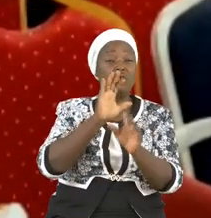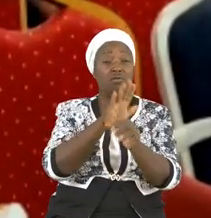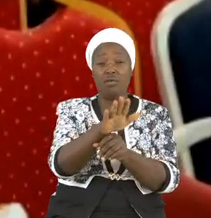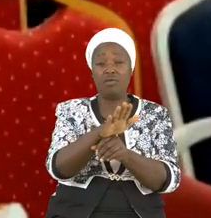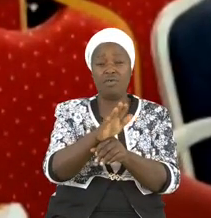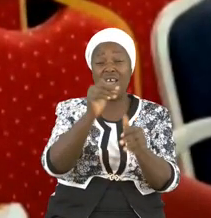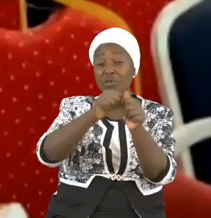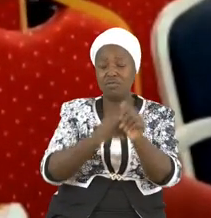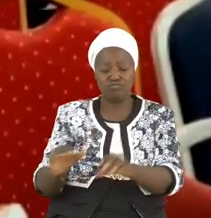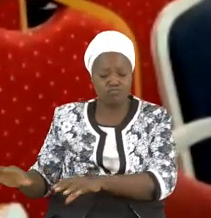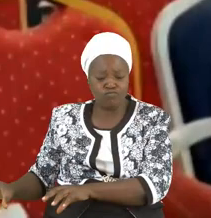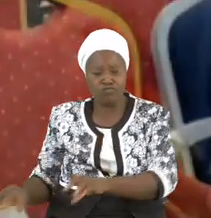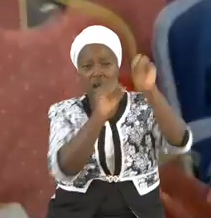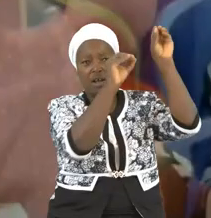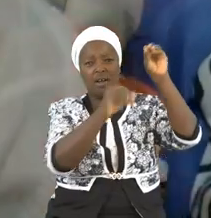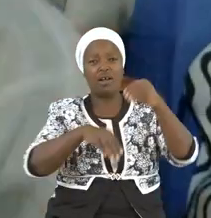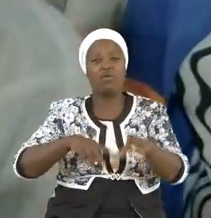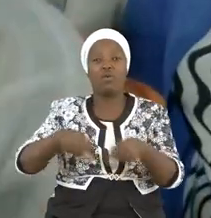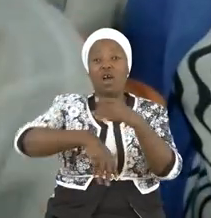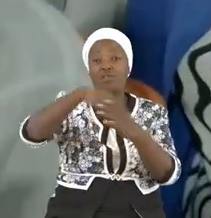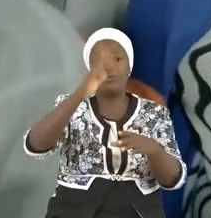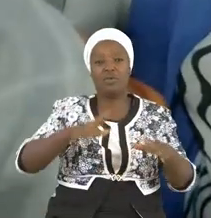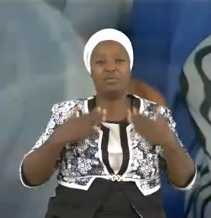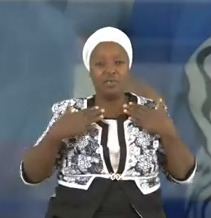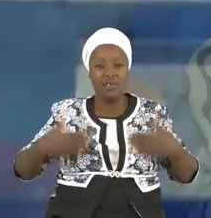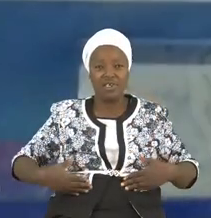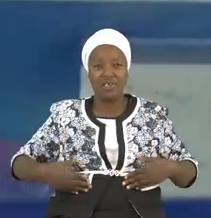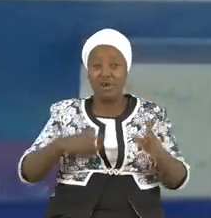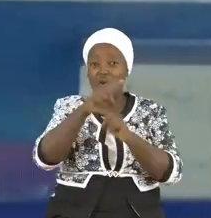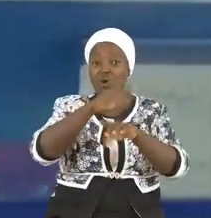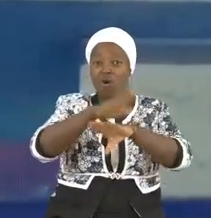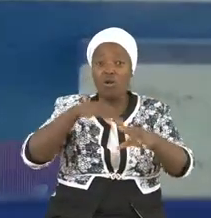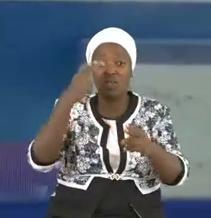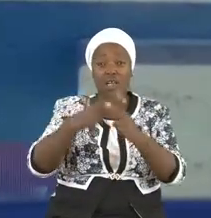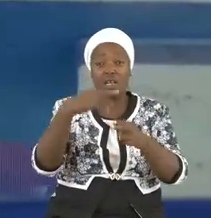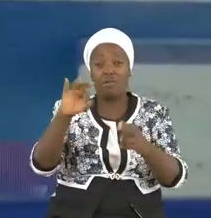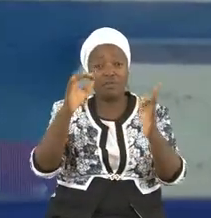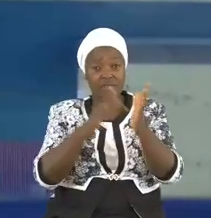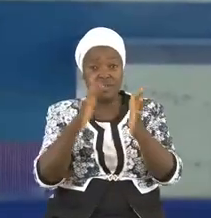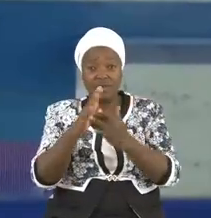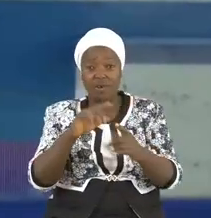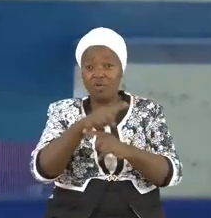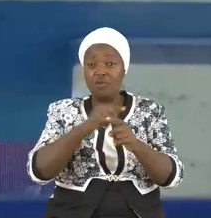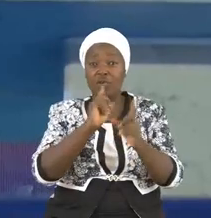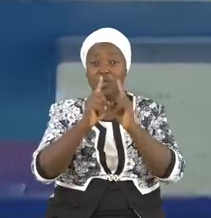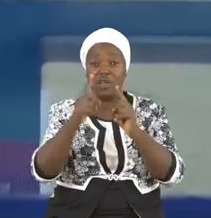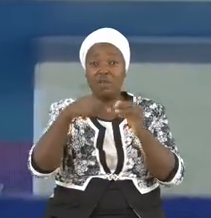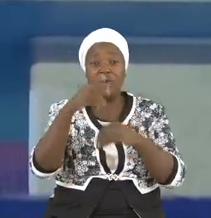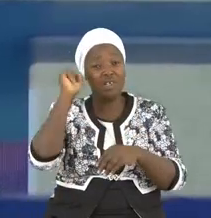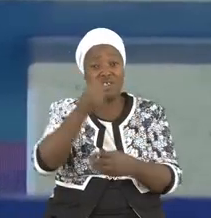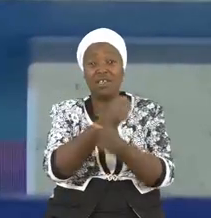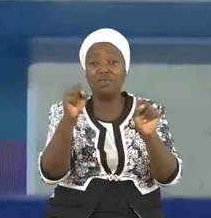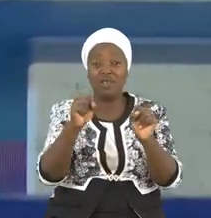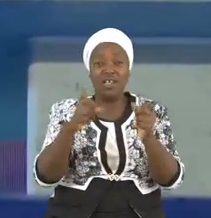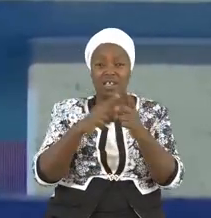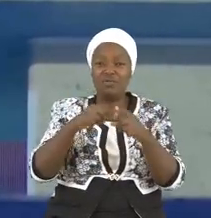go. When we mention the name of Jesus, when we talk about his redemption, when we say